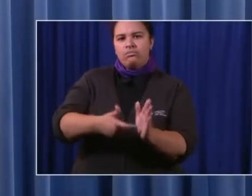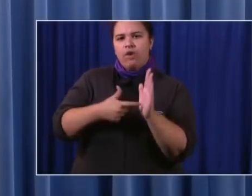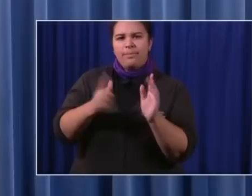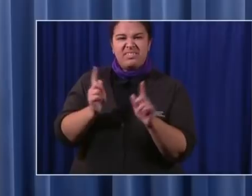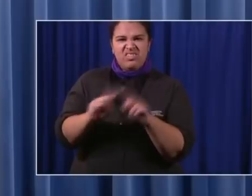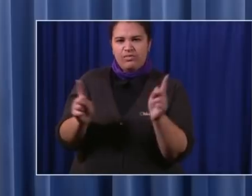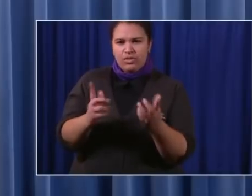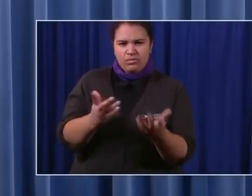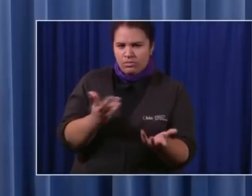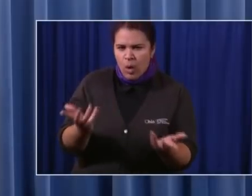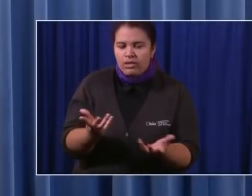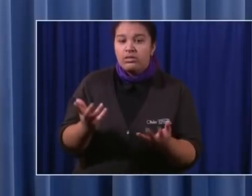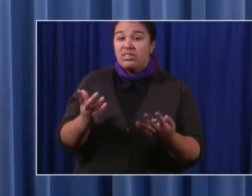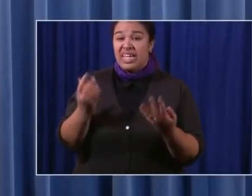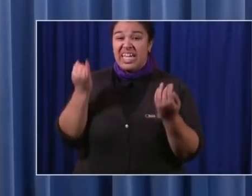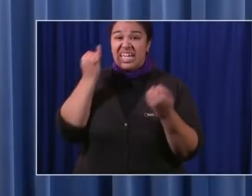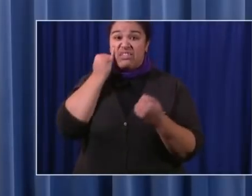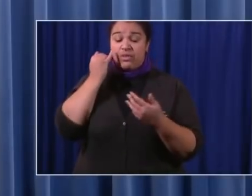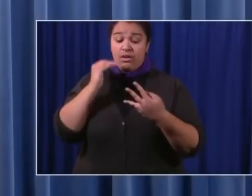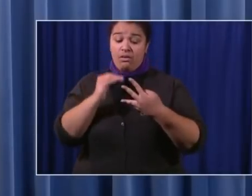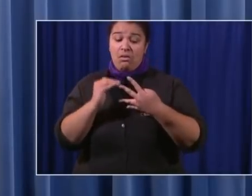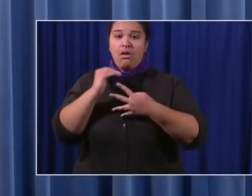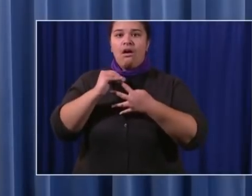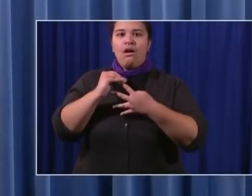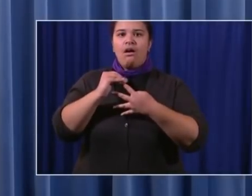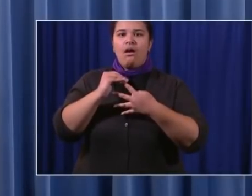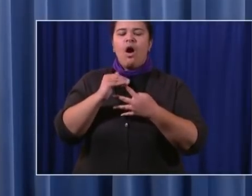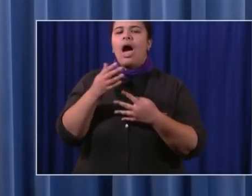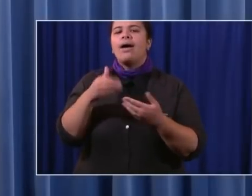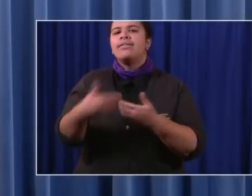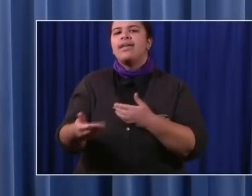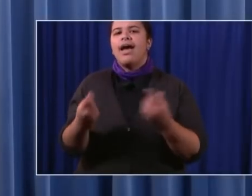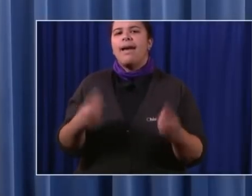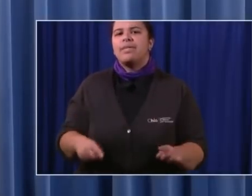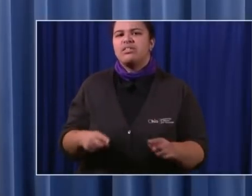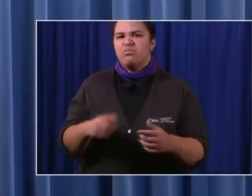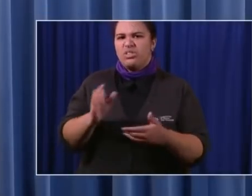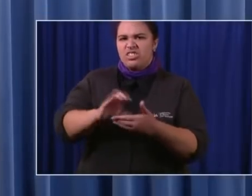red, what happens when you become purple? Why is that so bad?